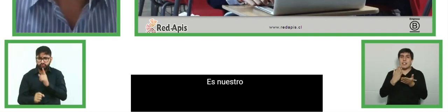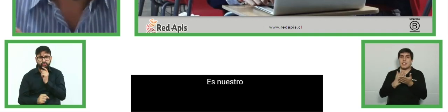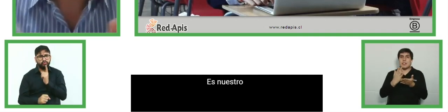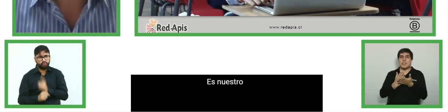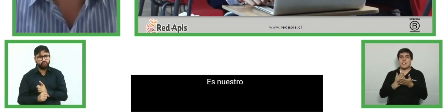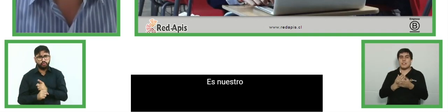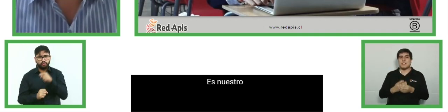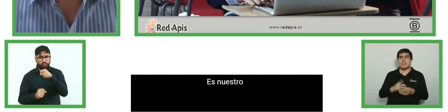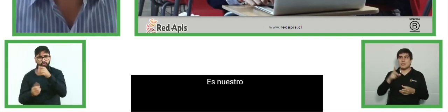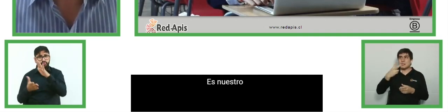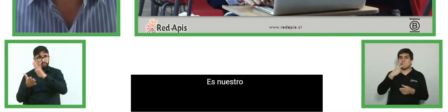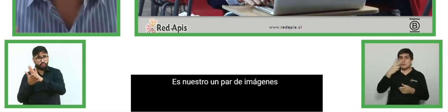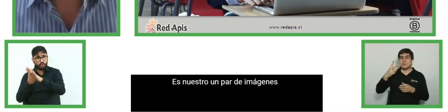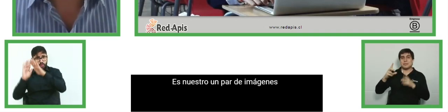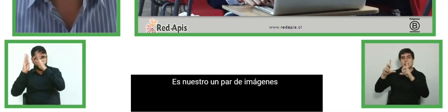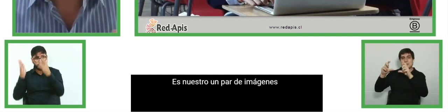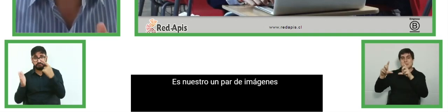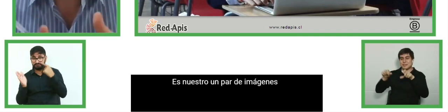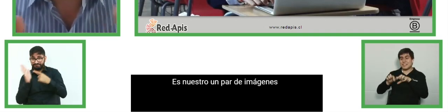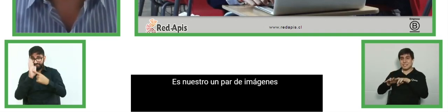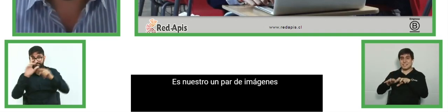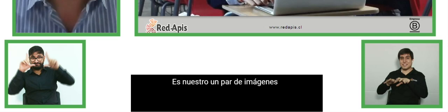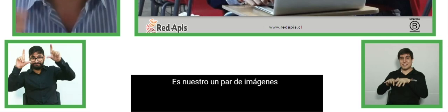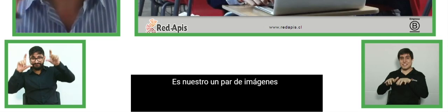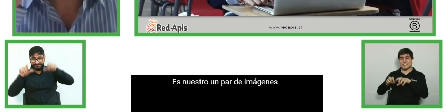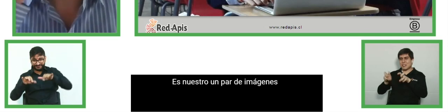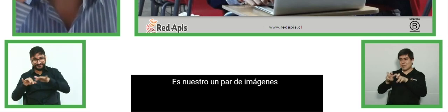the classroom reading the text. Next, please.